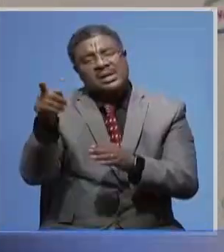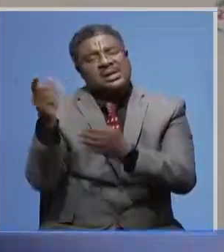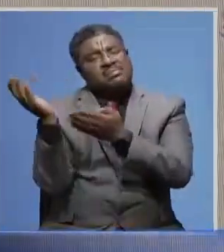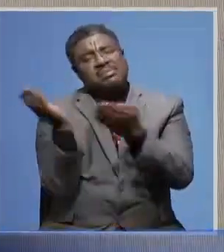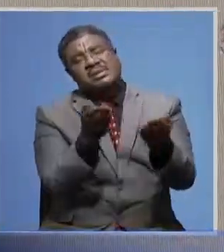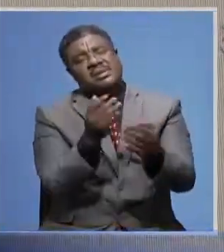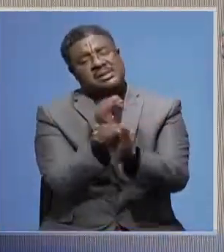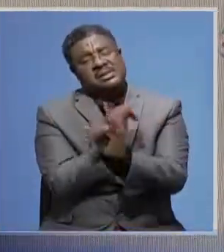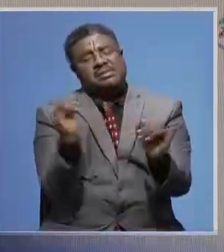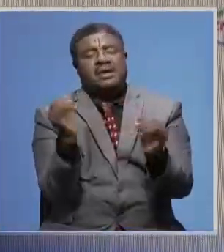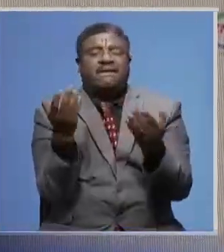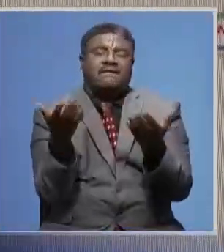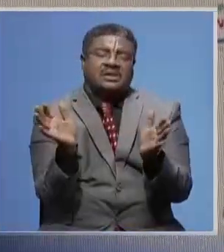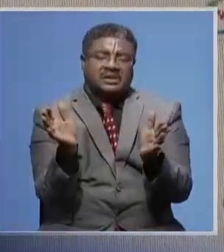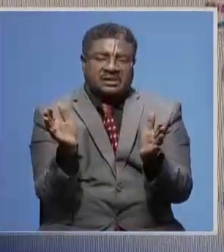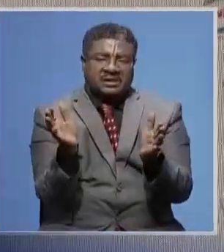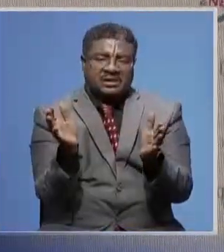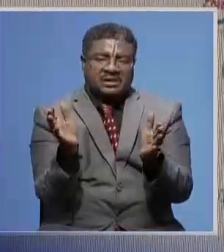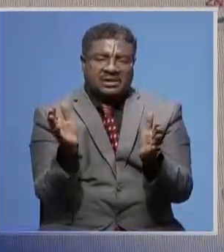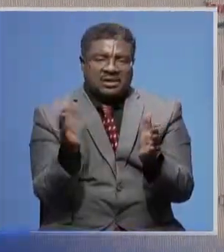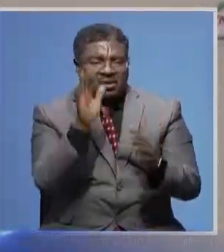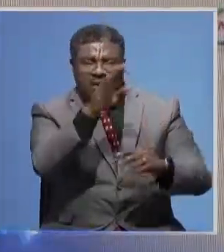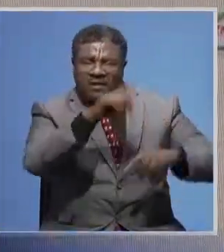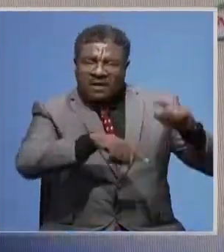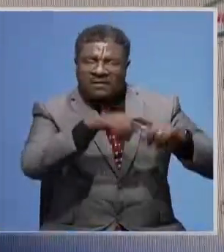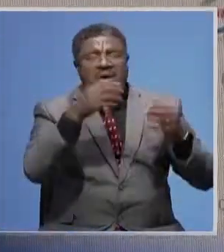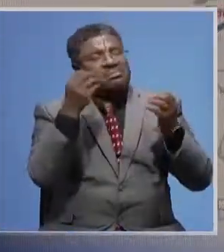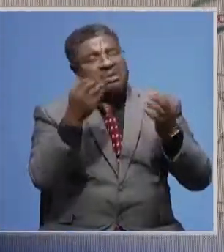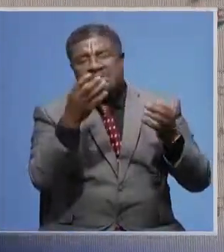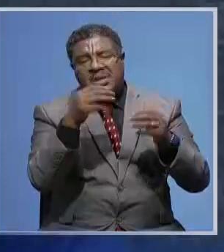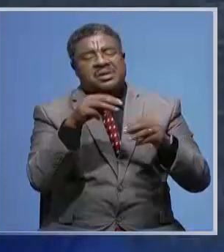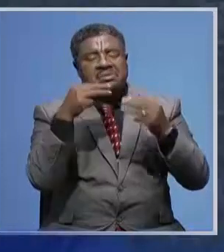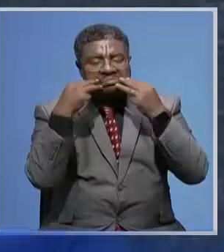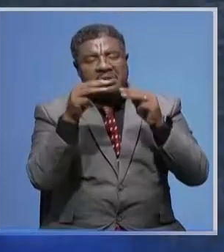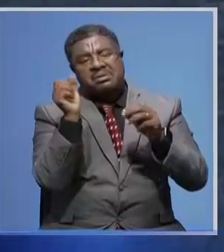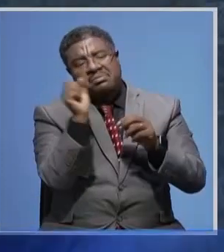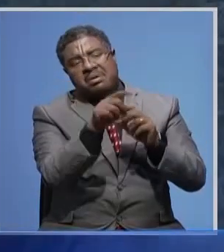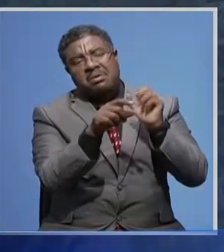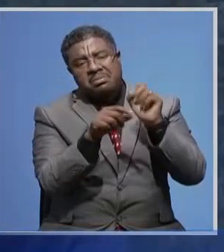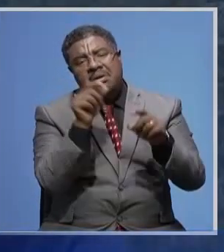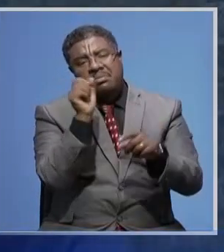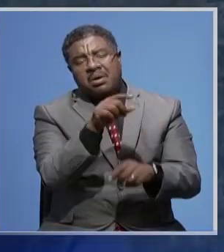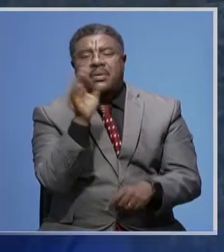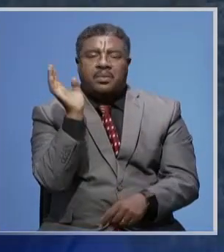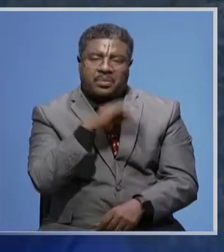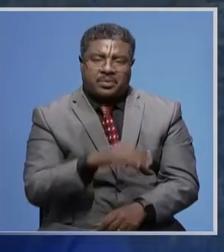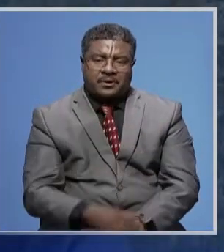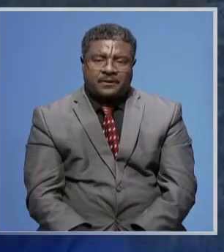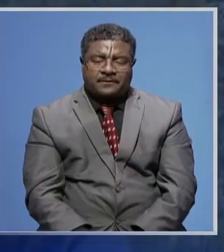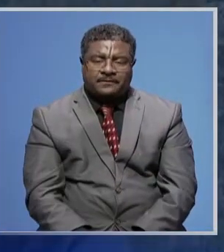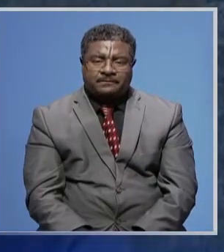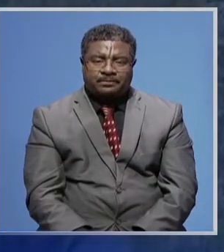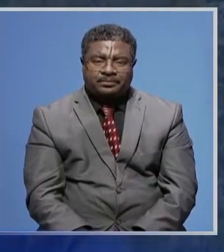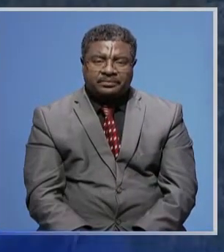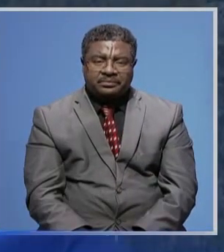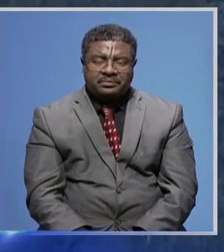independence. And a close family friend has paid tribute to Dr. KK. KK was ahead of his time. There